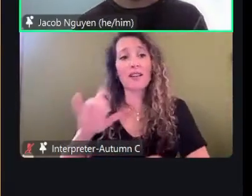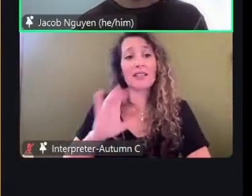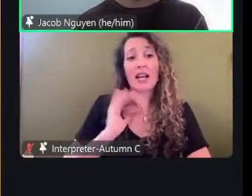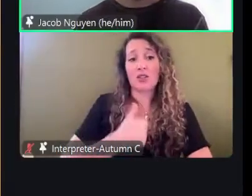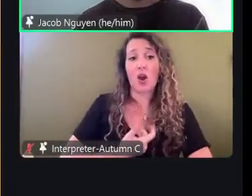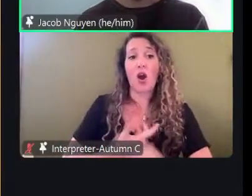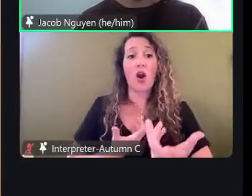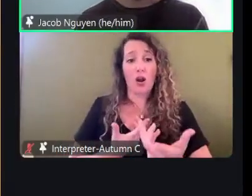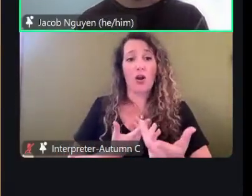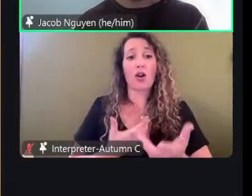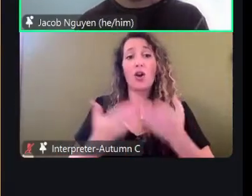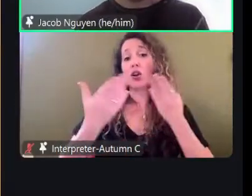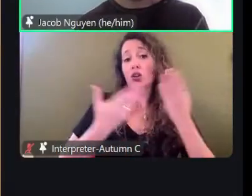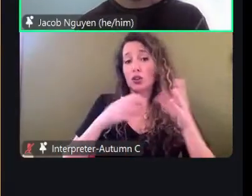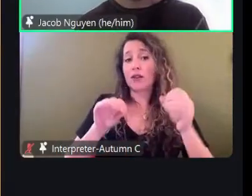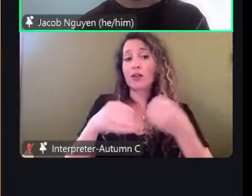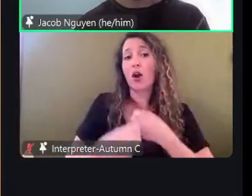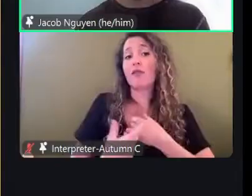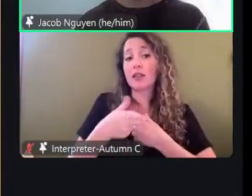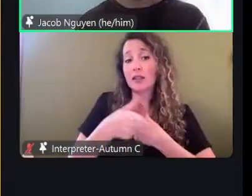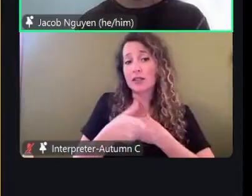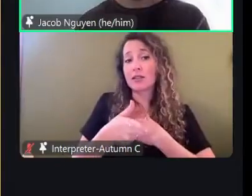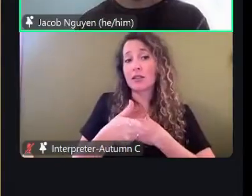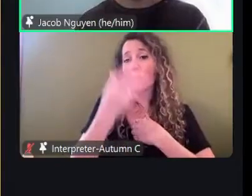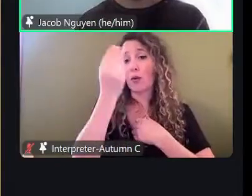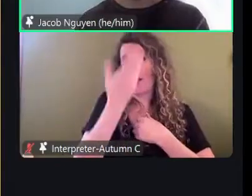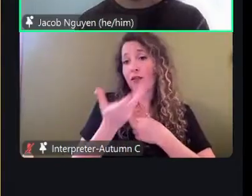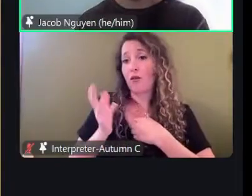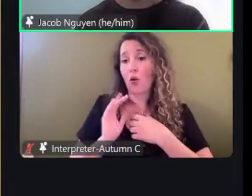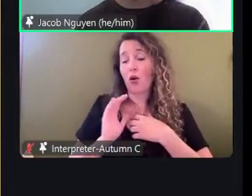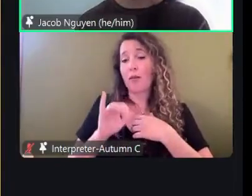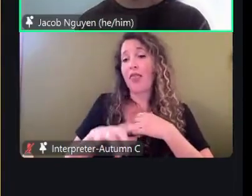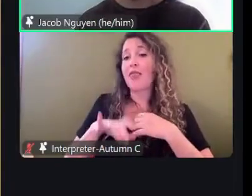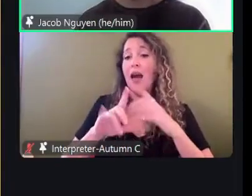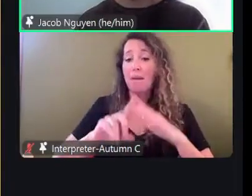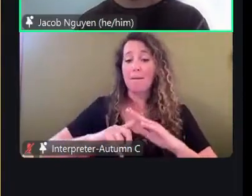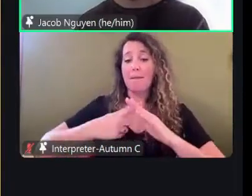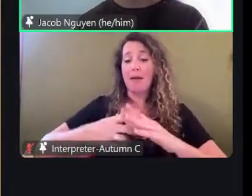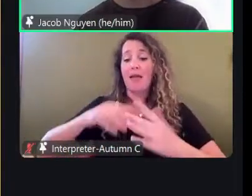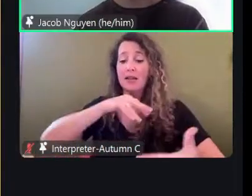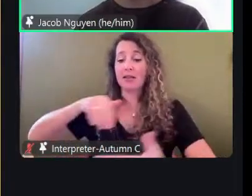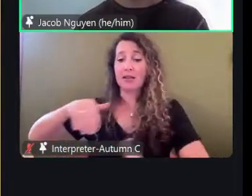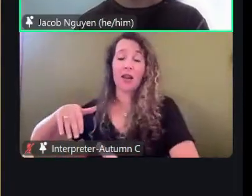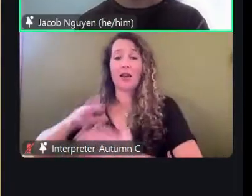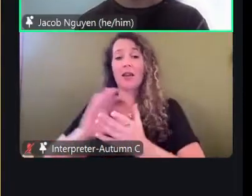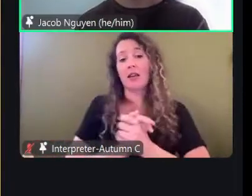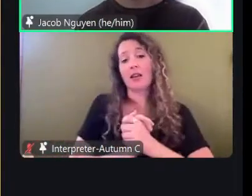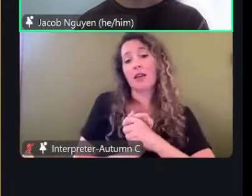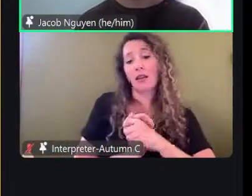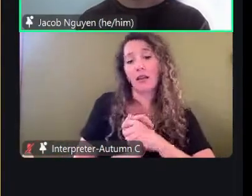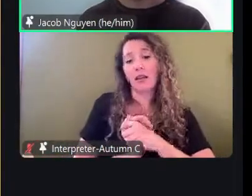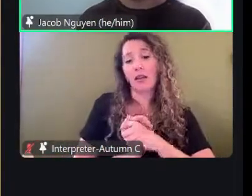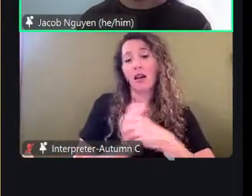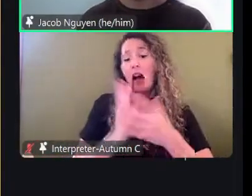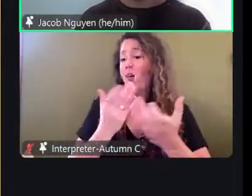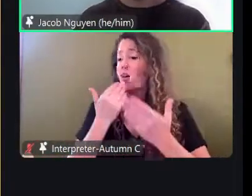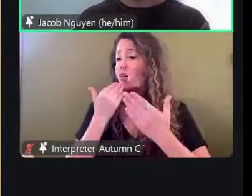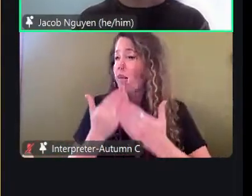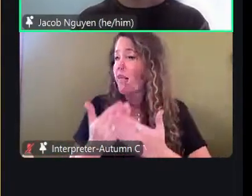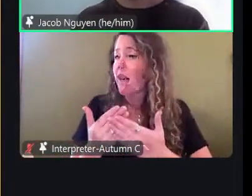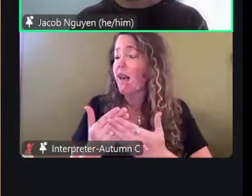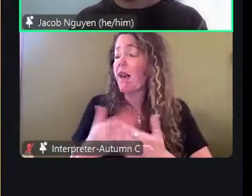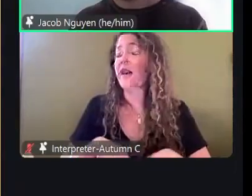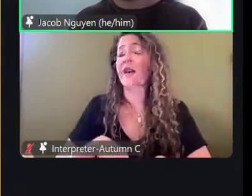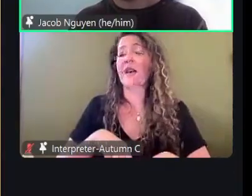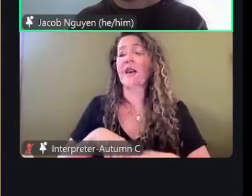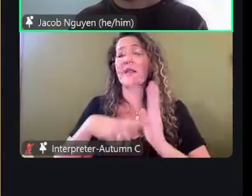Office, which we formed this pilot study under. I also want to thank the mentors for volunteering their time,